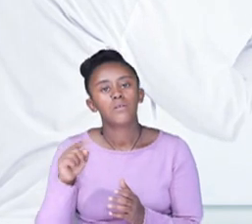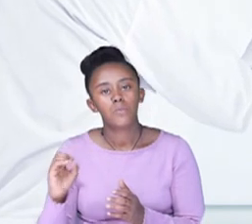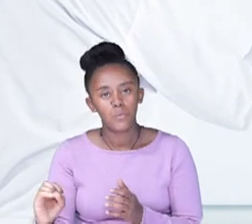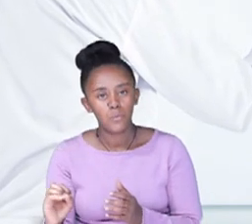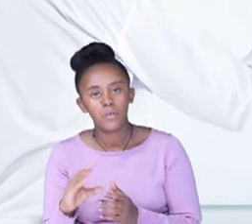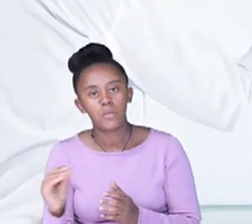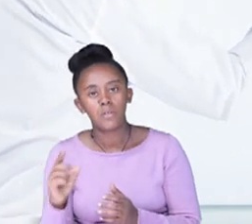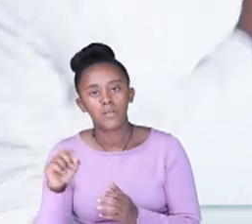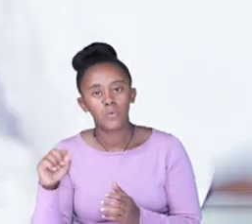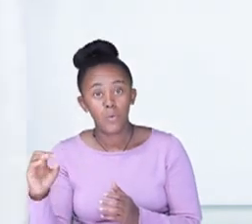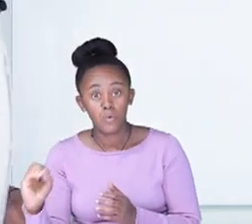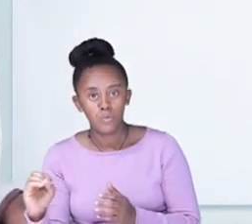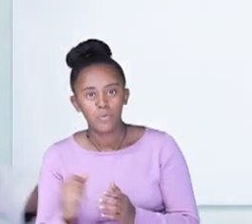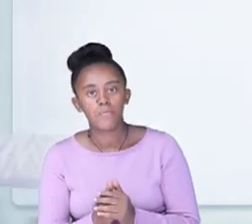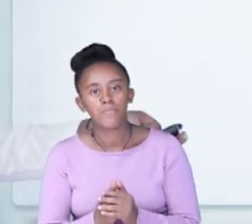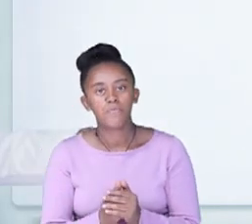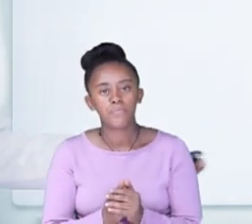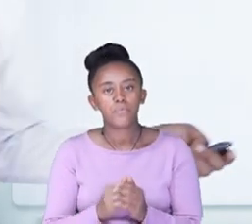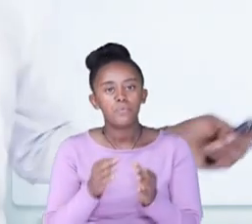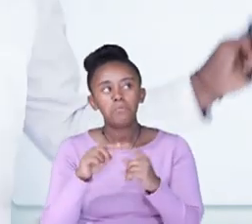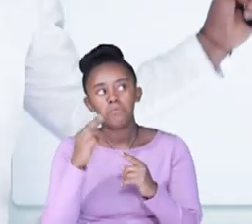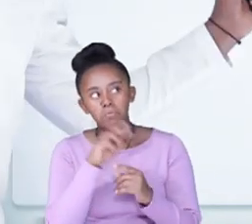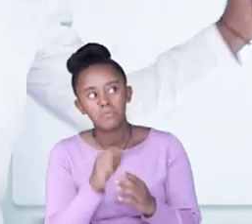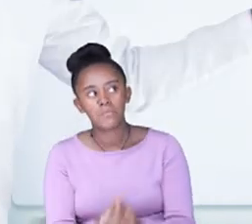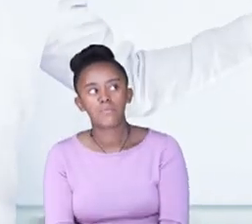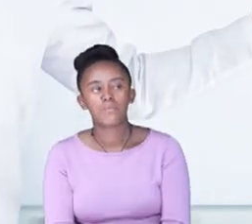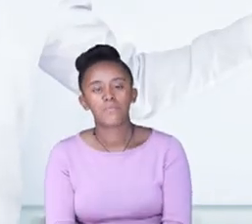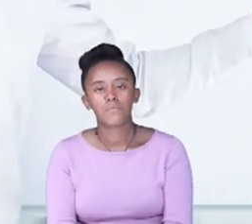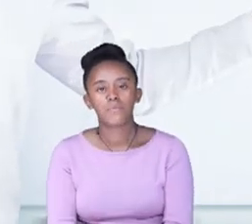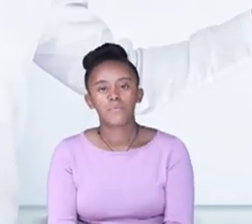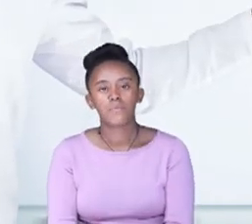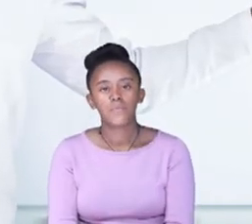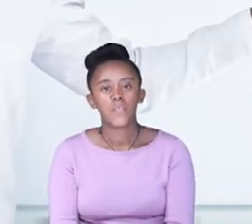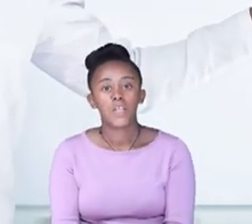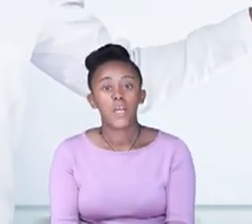and mu naught. It's possible to express its electromagnetic